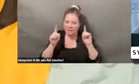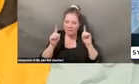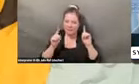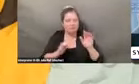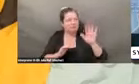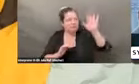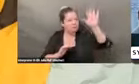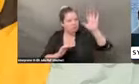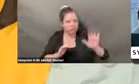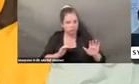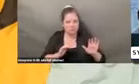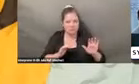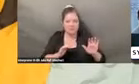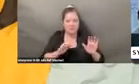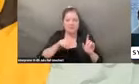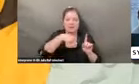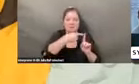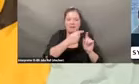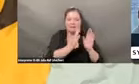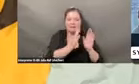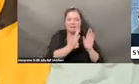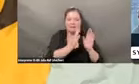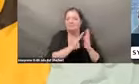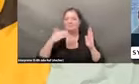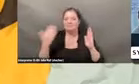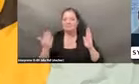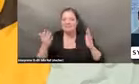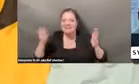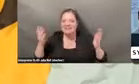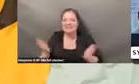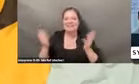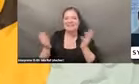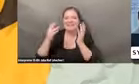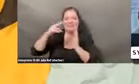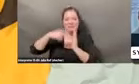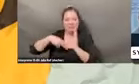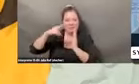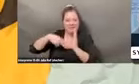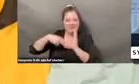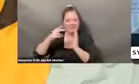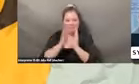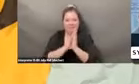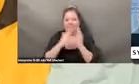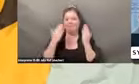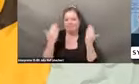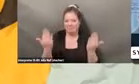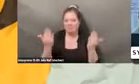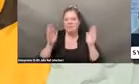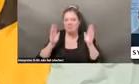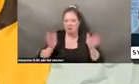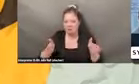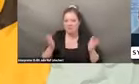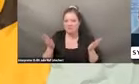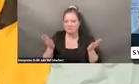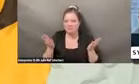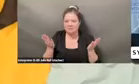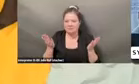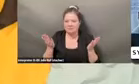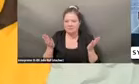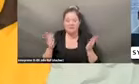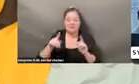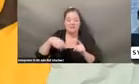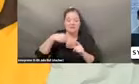a general description of the website. And in the same member state, it's also required to provide sign